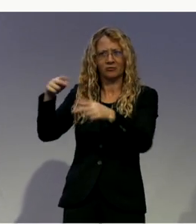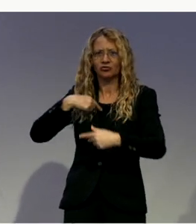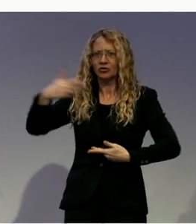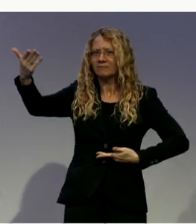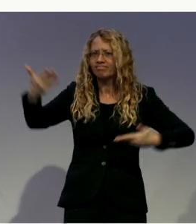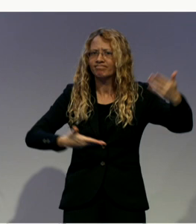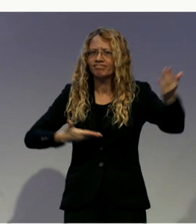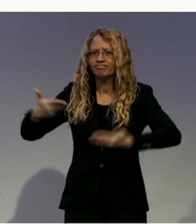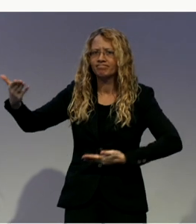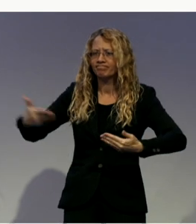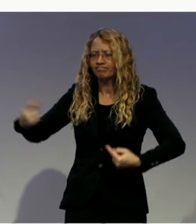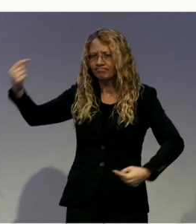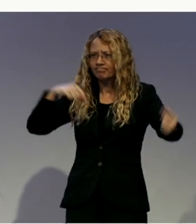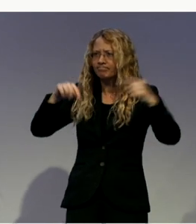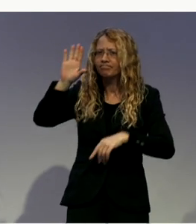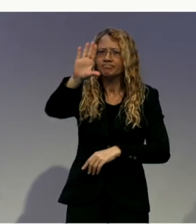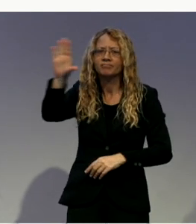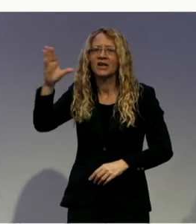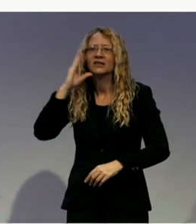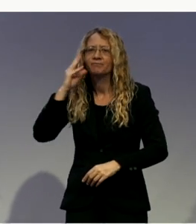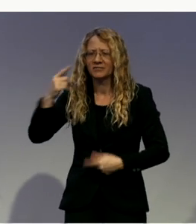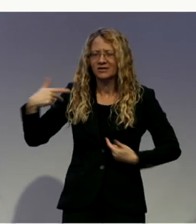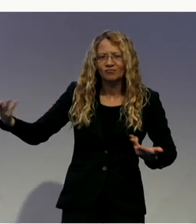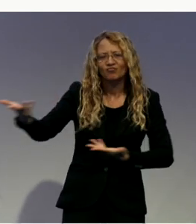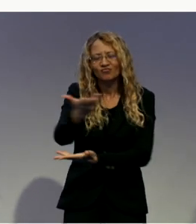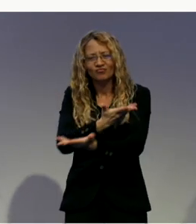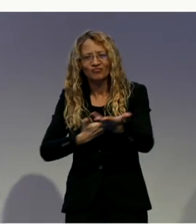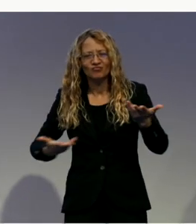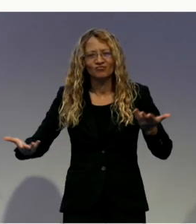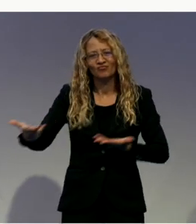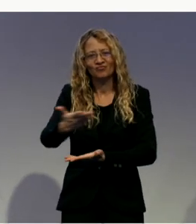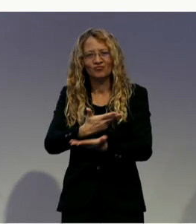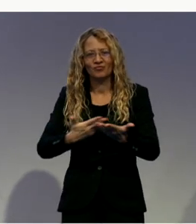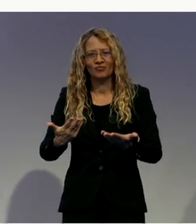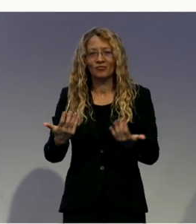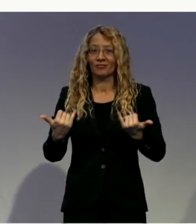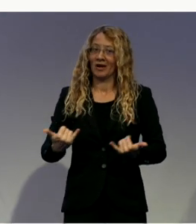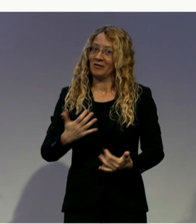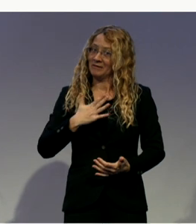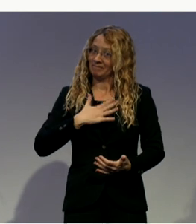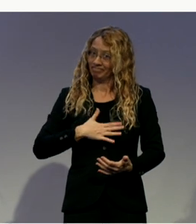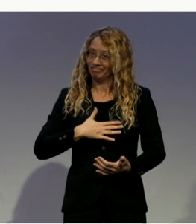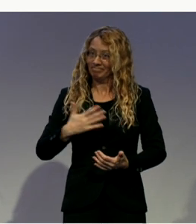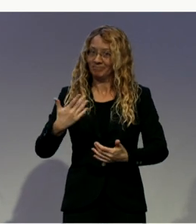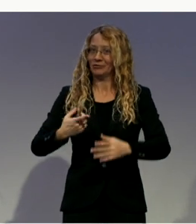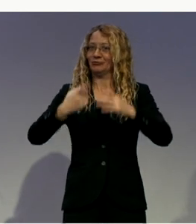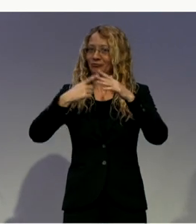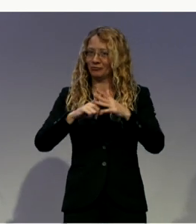So now I would like to really start. I think we are warming up, and now it's